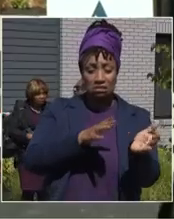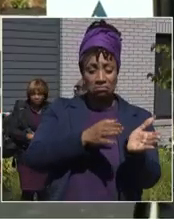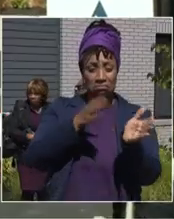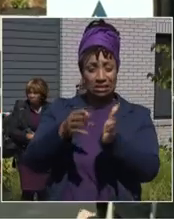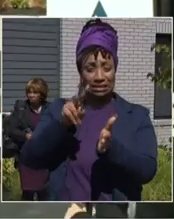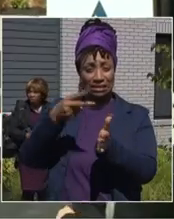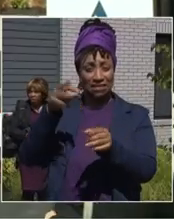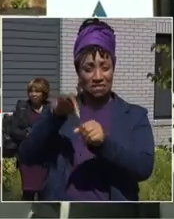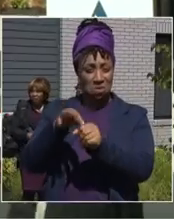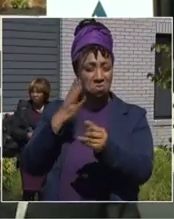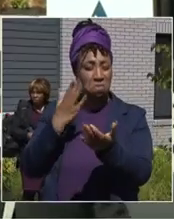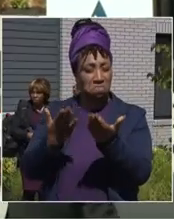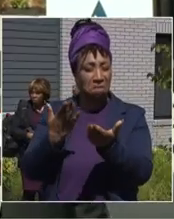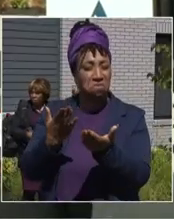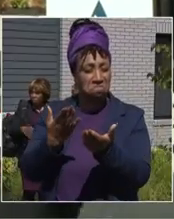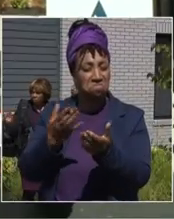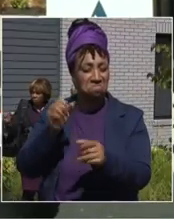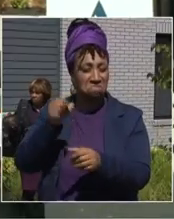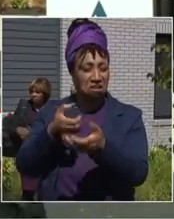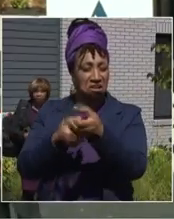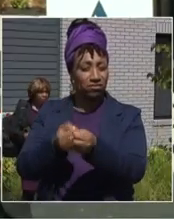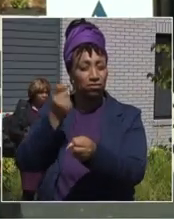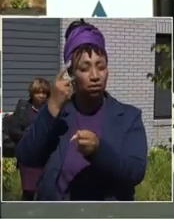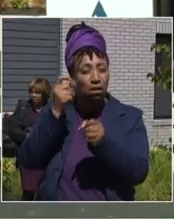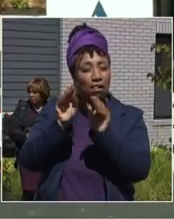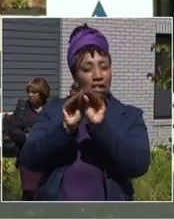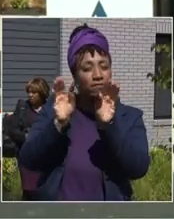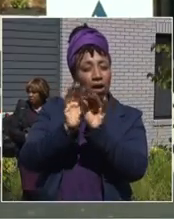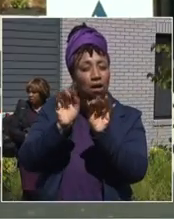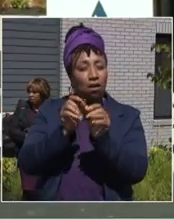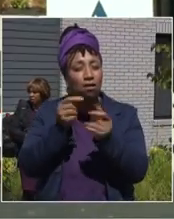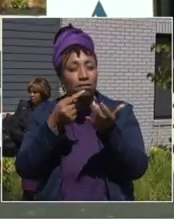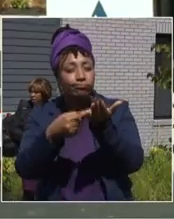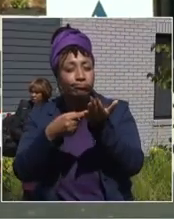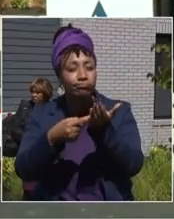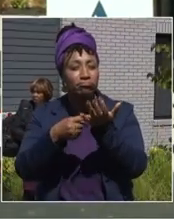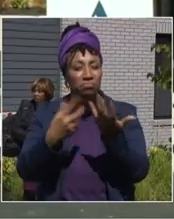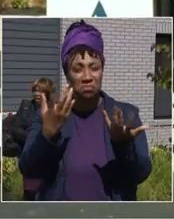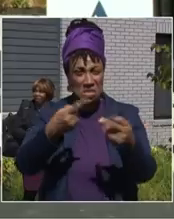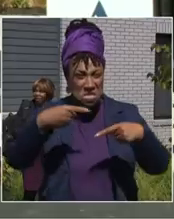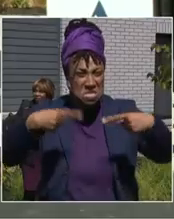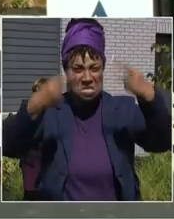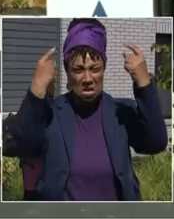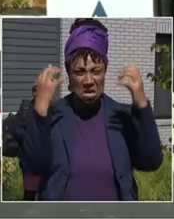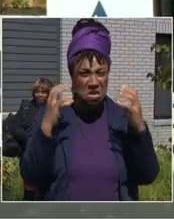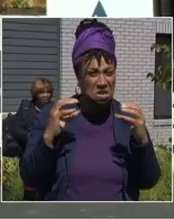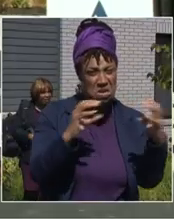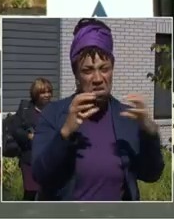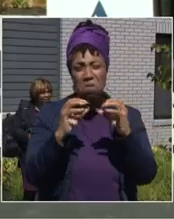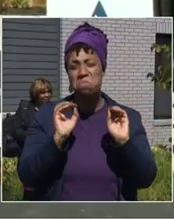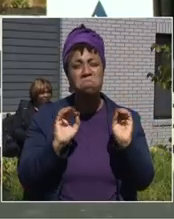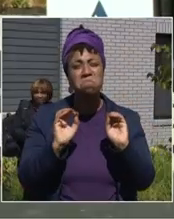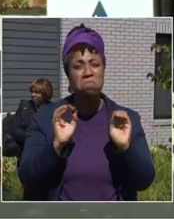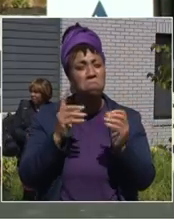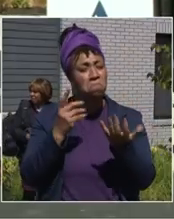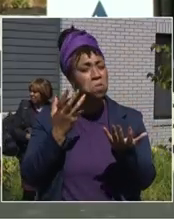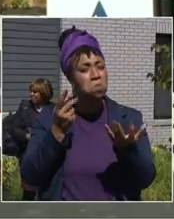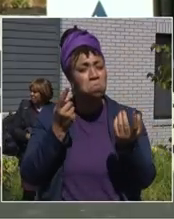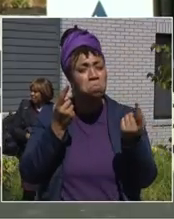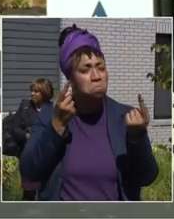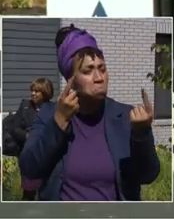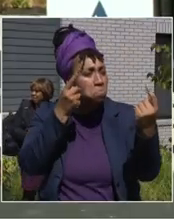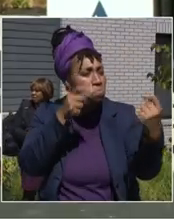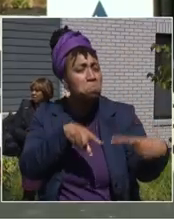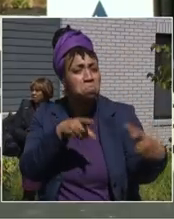at that last hearing, if you recall. But I think that we're all aligned. RFK is